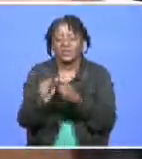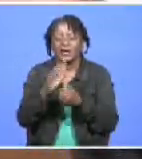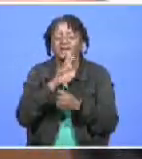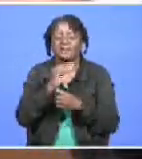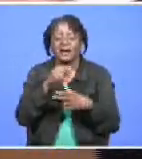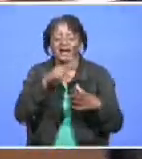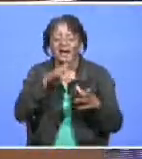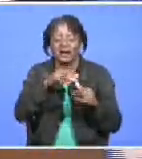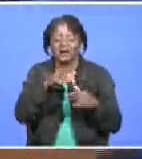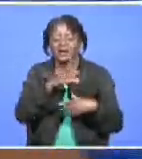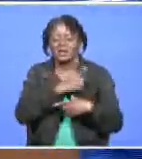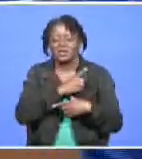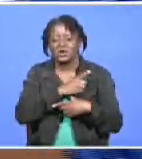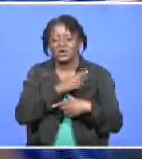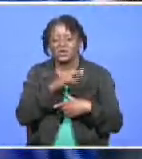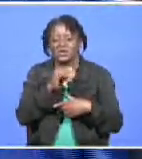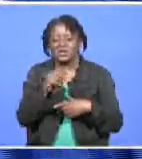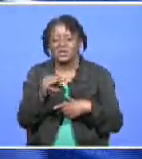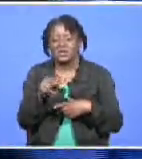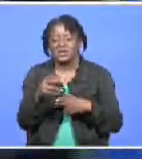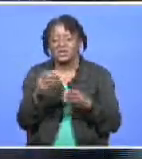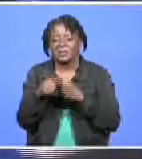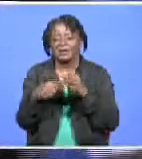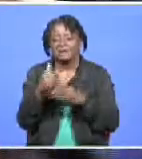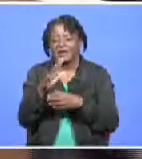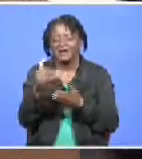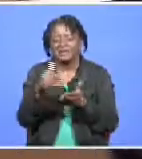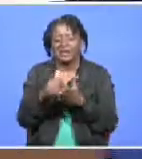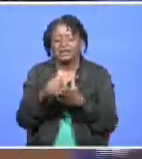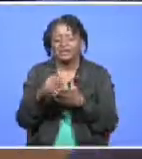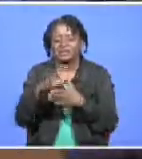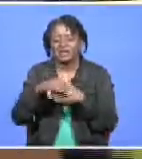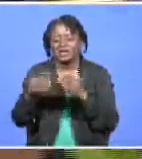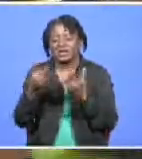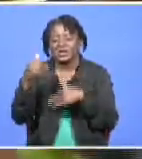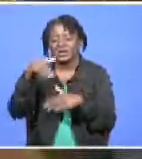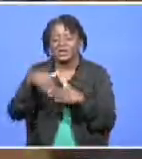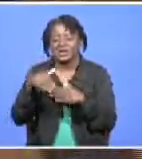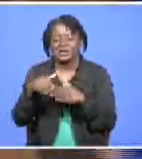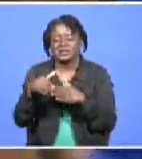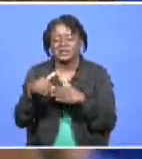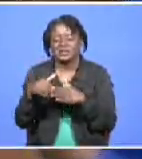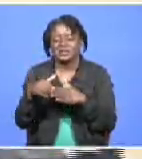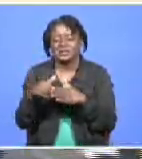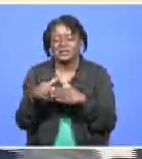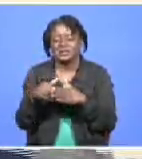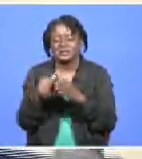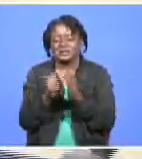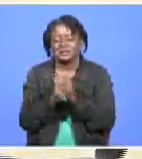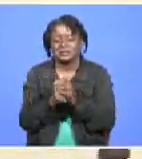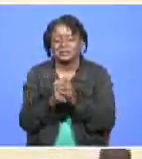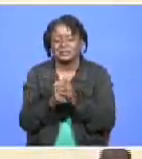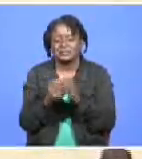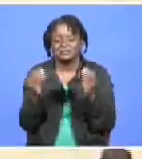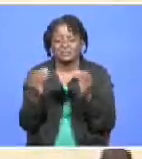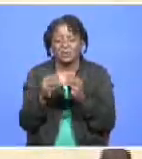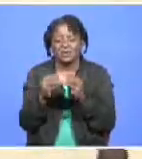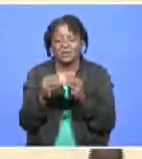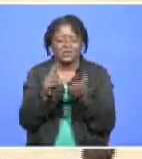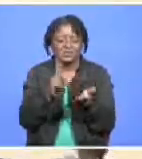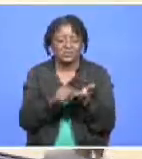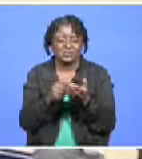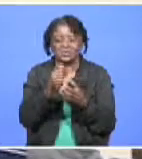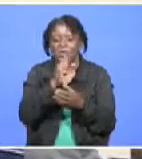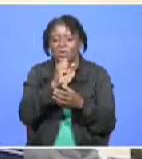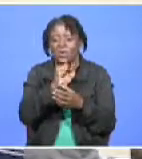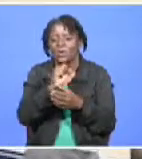That figure as of this broadcast is well over $60,000. Certainly a heartwarming gesture by college basketball. In more college basketball news, the Ole Miss